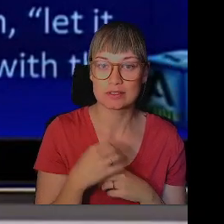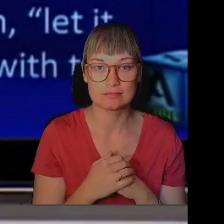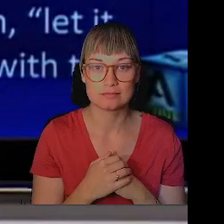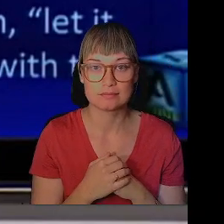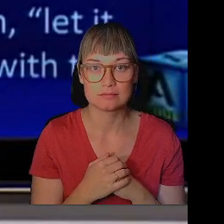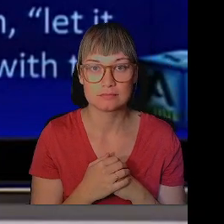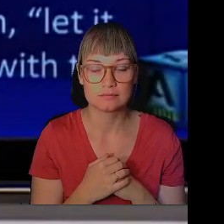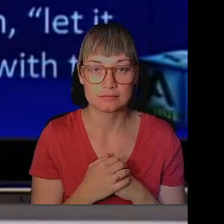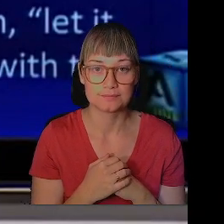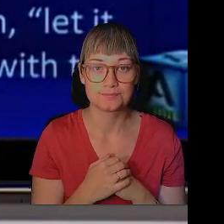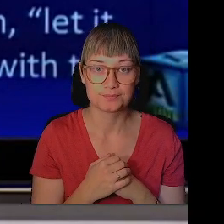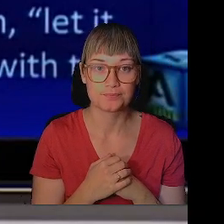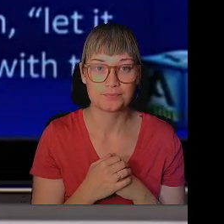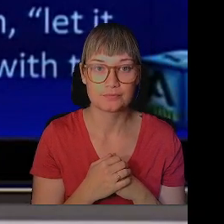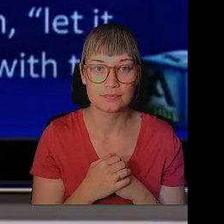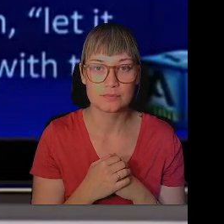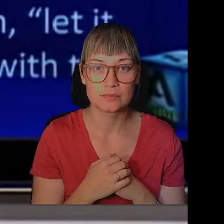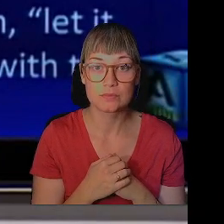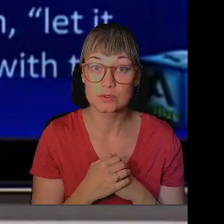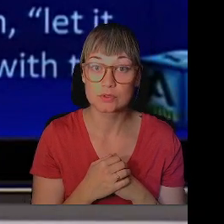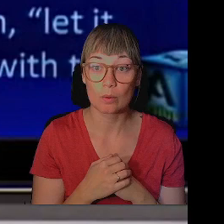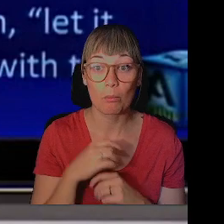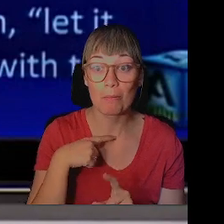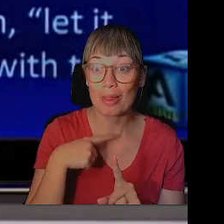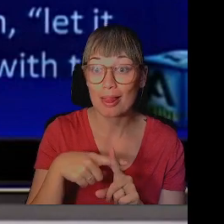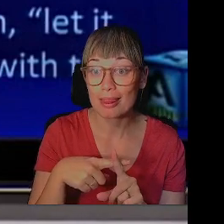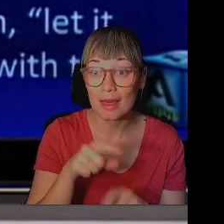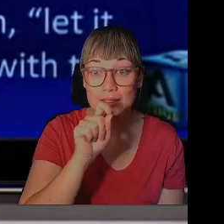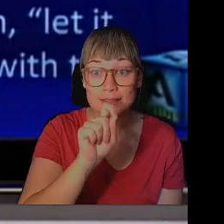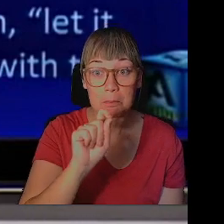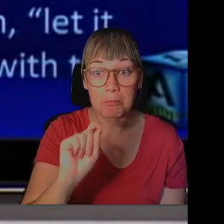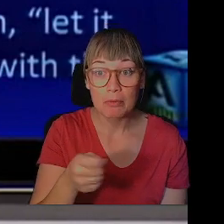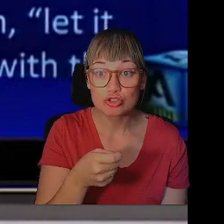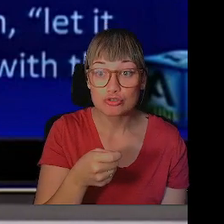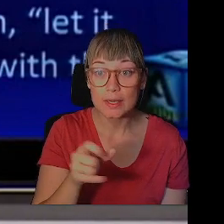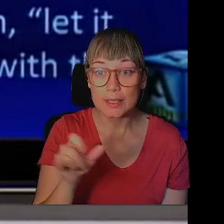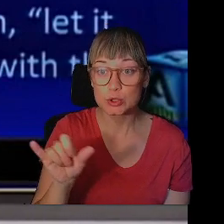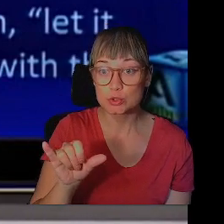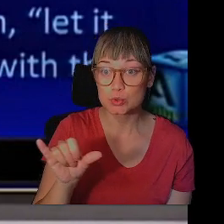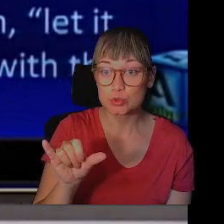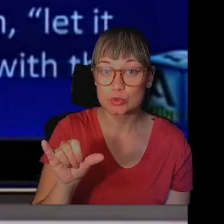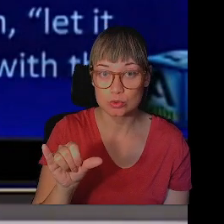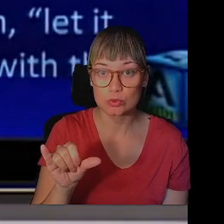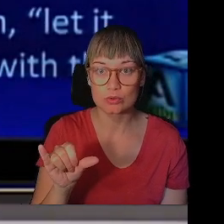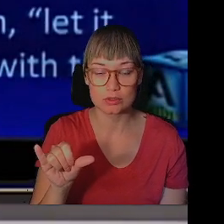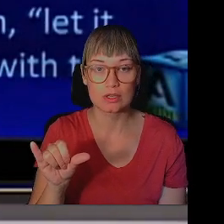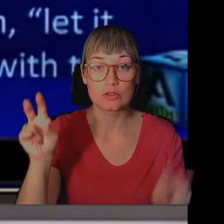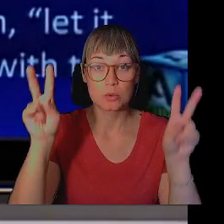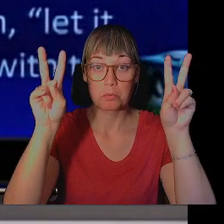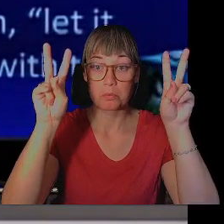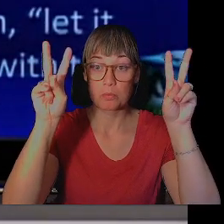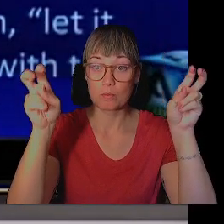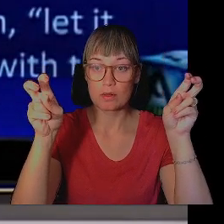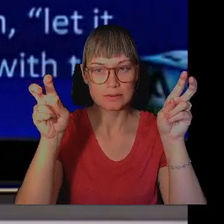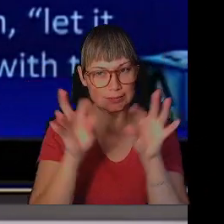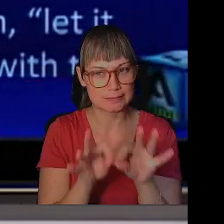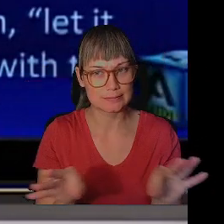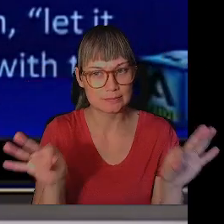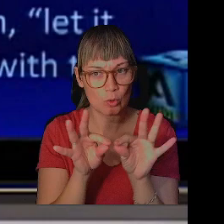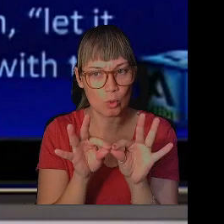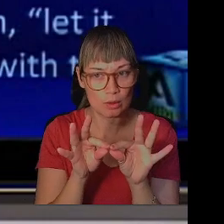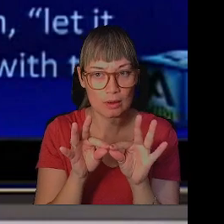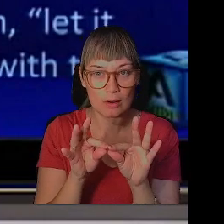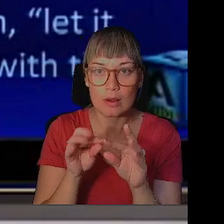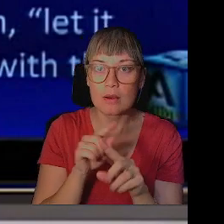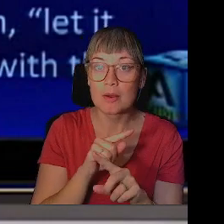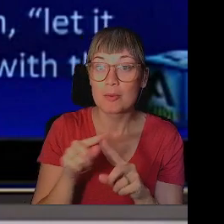course, quotation marks at the beginning, that's easy to remember. It's the end punctuation that is the challenge. Our